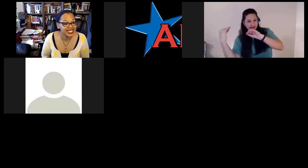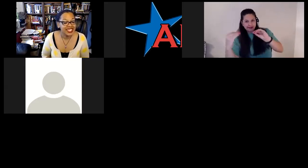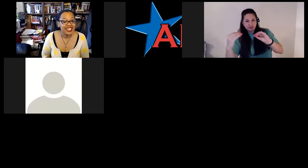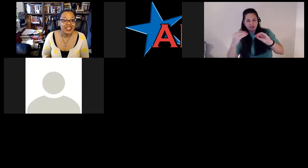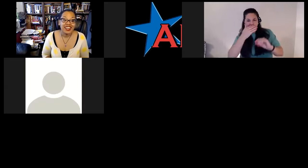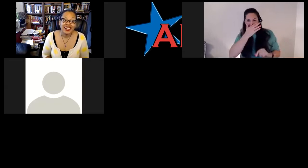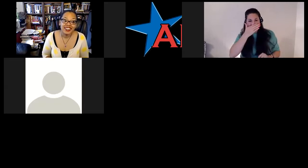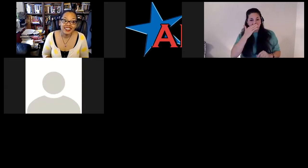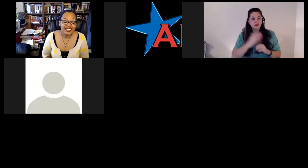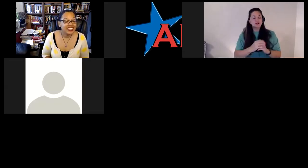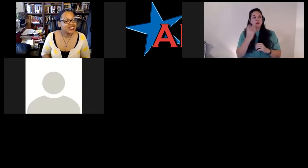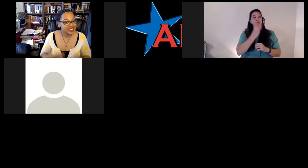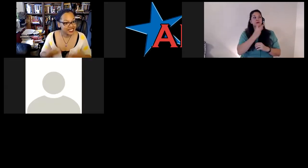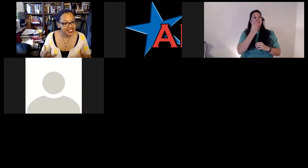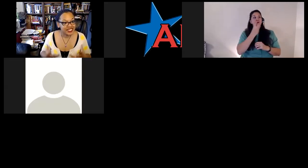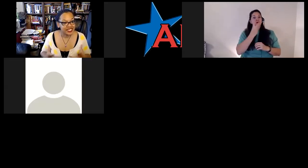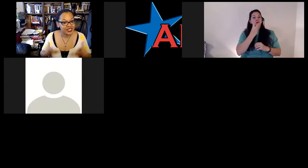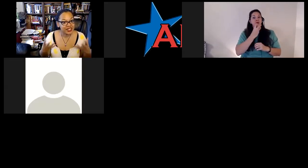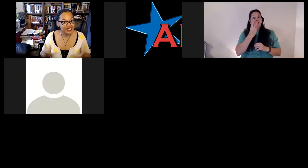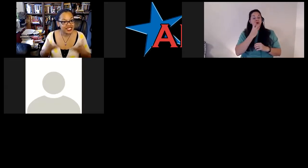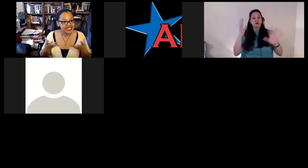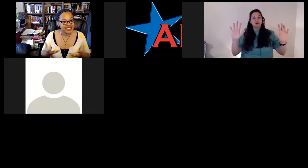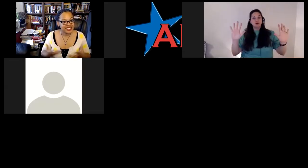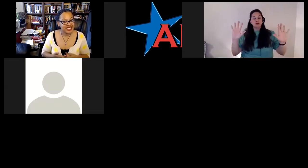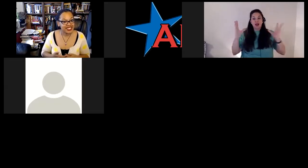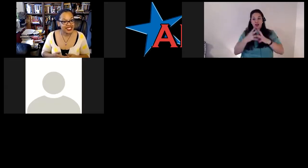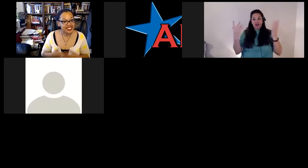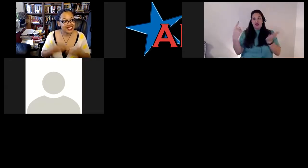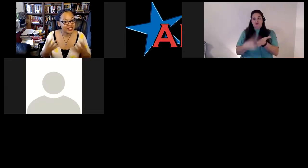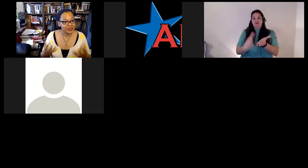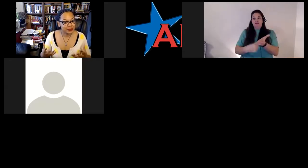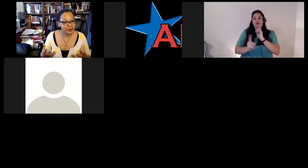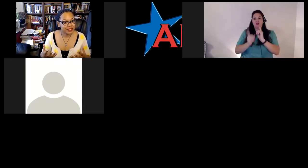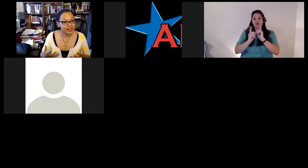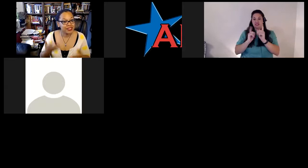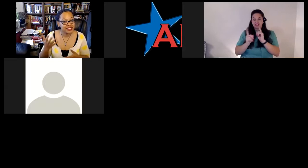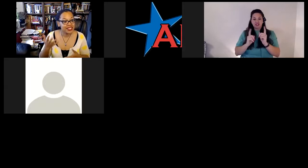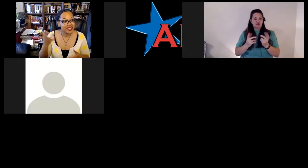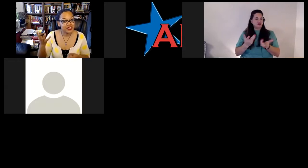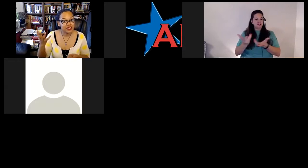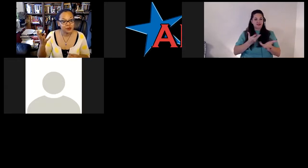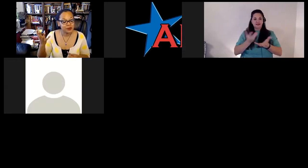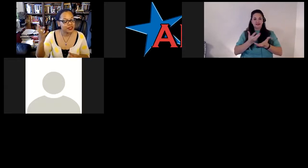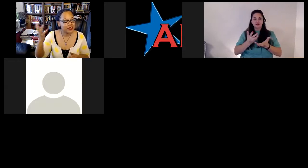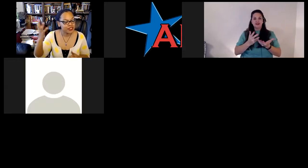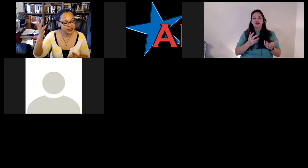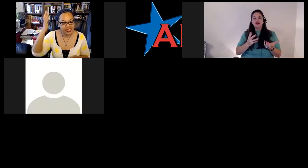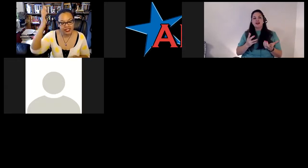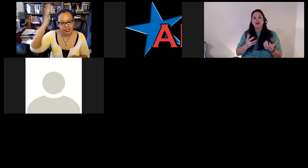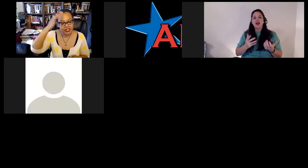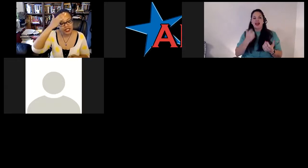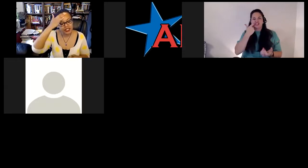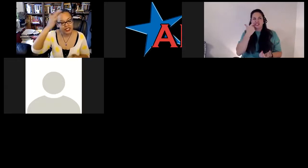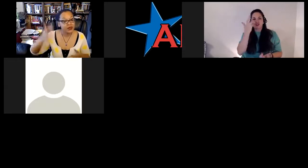conversation. So there's a lot of these sort of conversations, like the Discrit book. I also will just realize